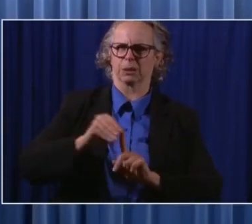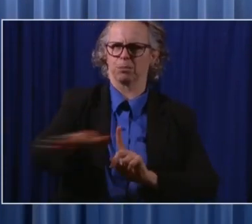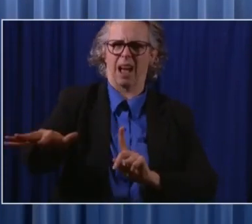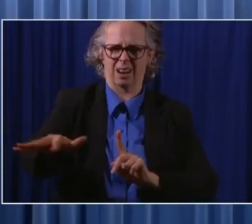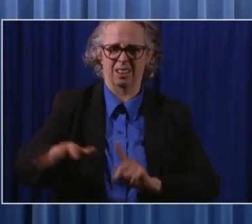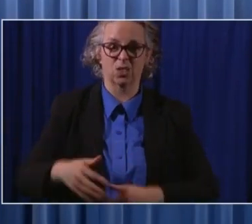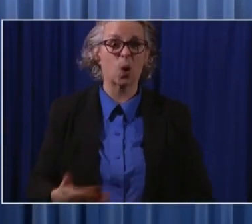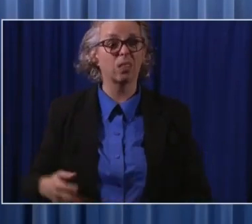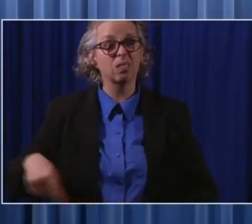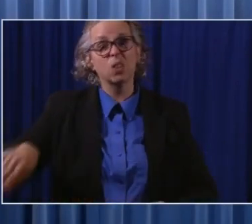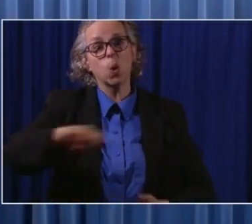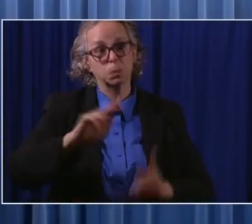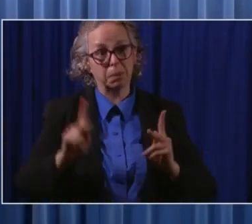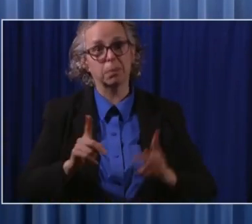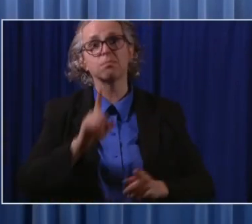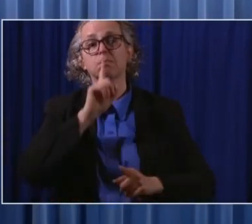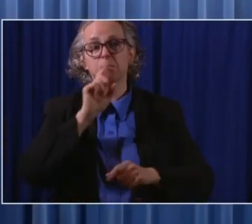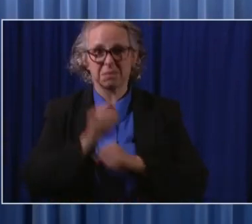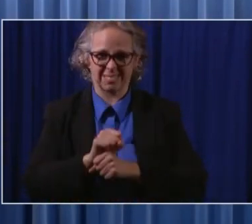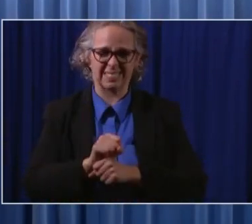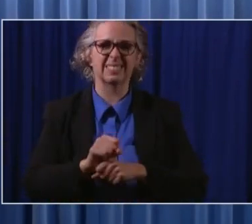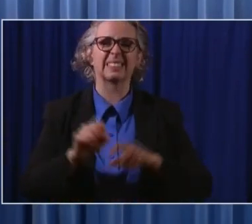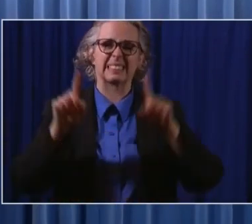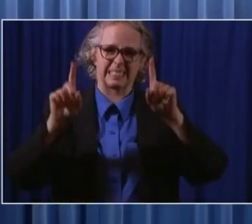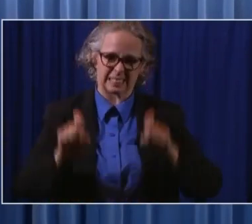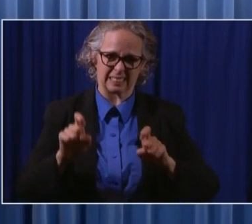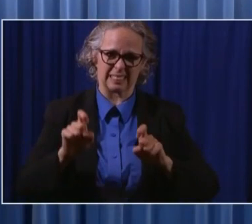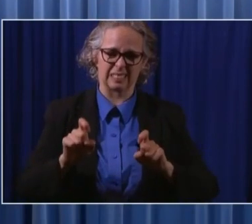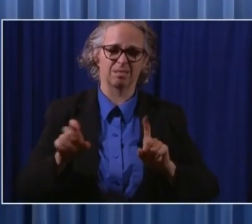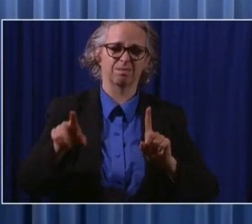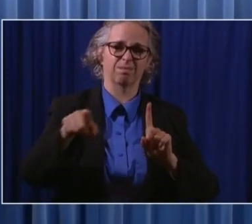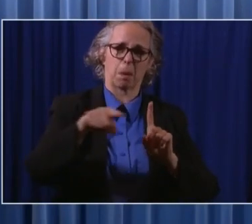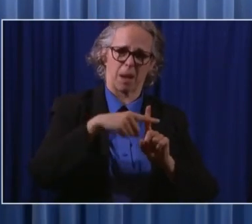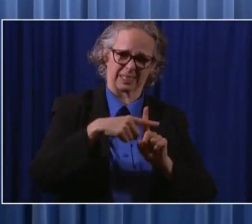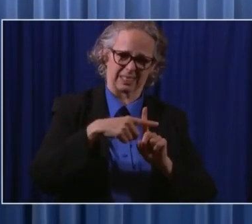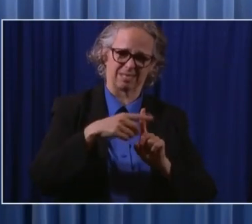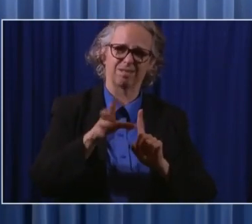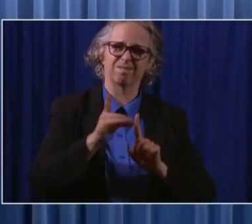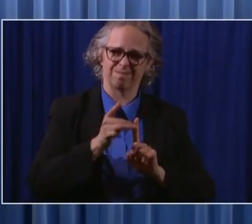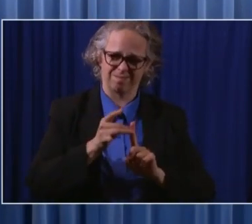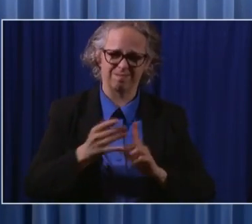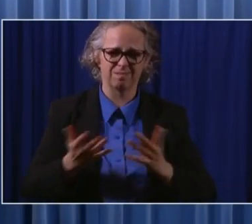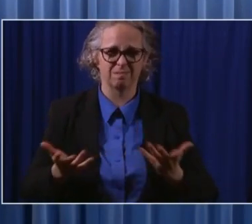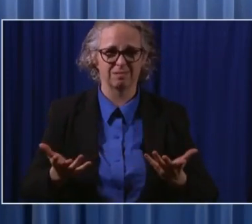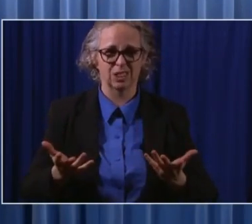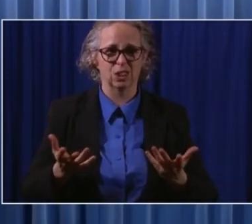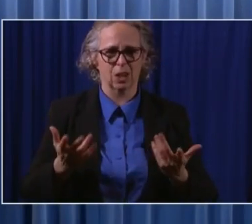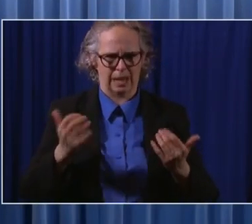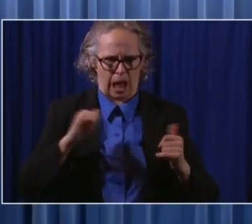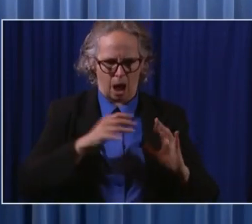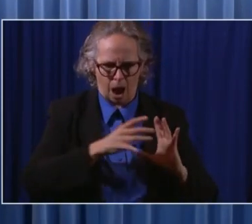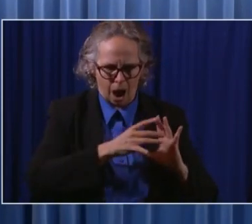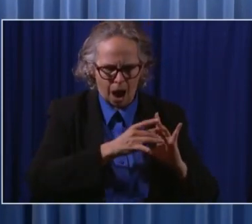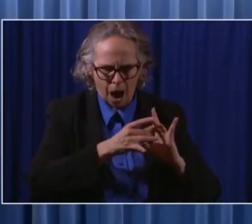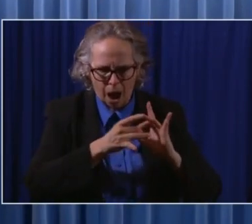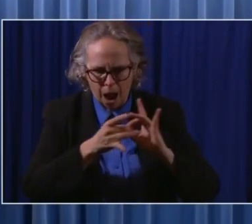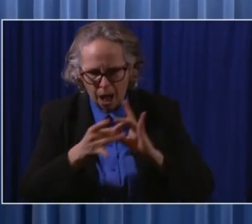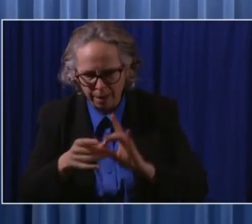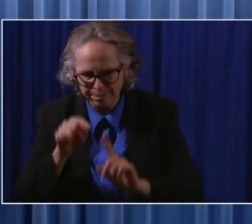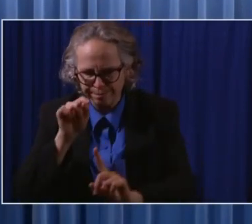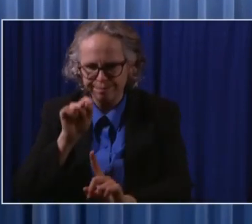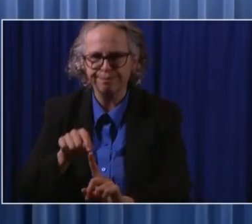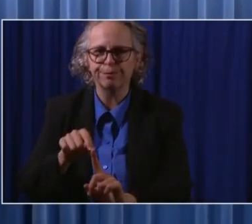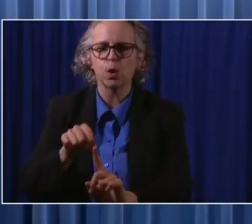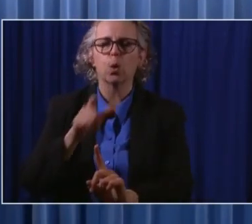for the virus. But they all have a connection to someone who tested positive at the winery. Another important thing to note is this